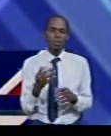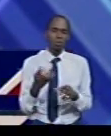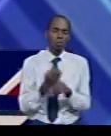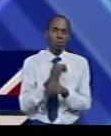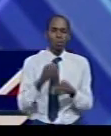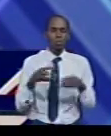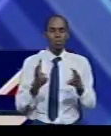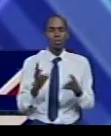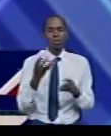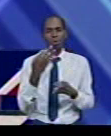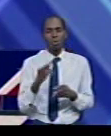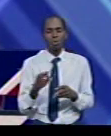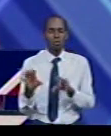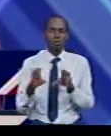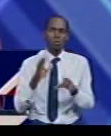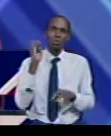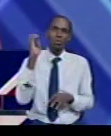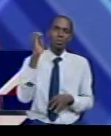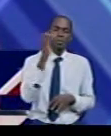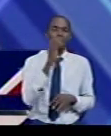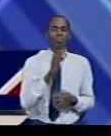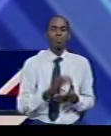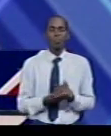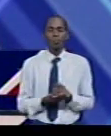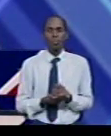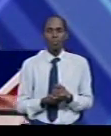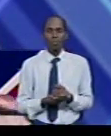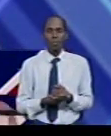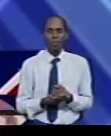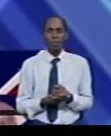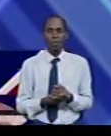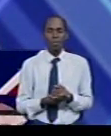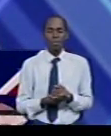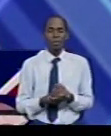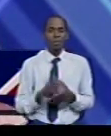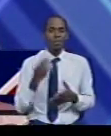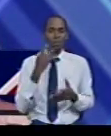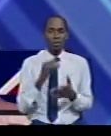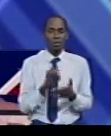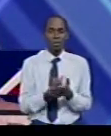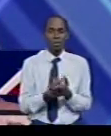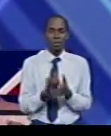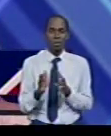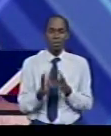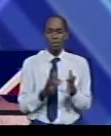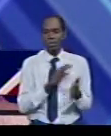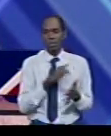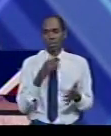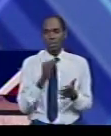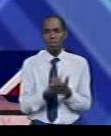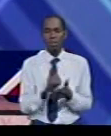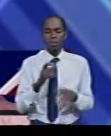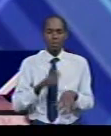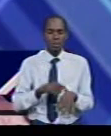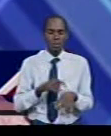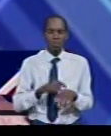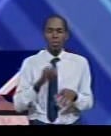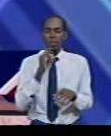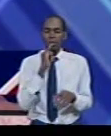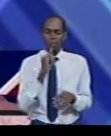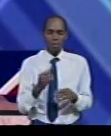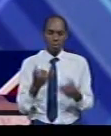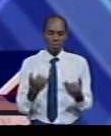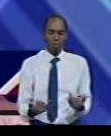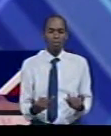evangelism. Jesus began his ministry by saying, the time is fulfilled and the kingdom of God is at